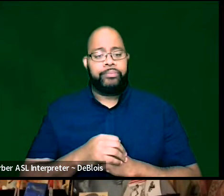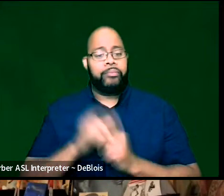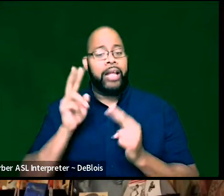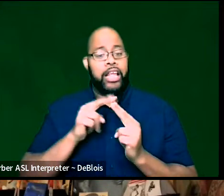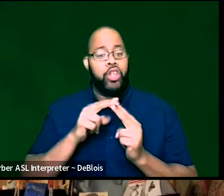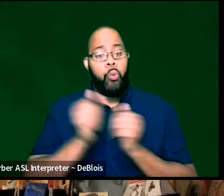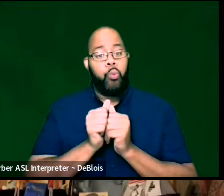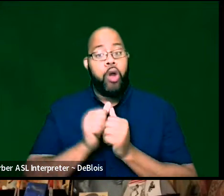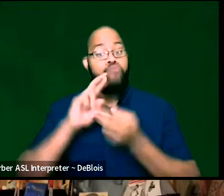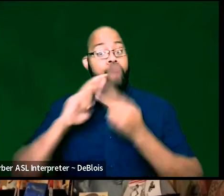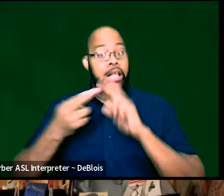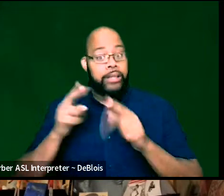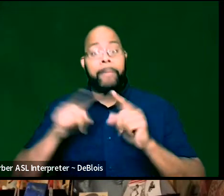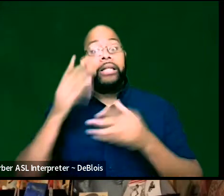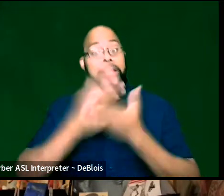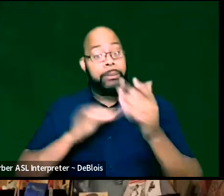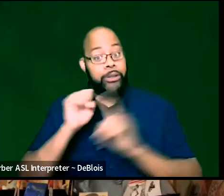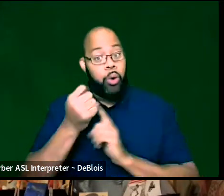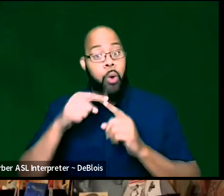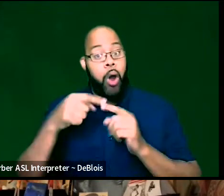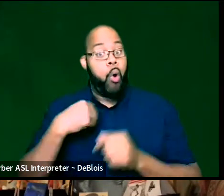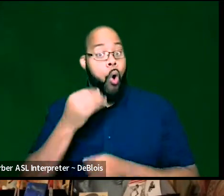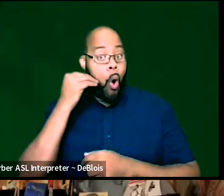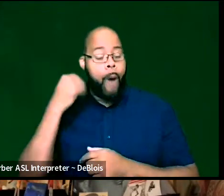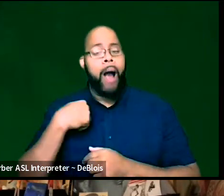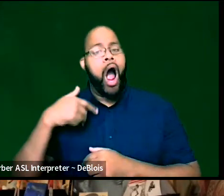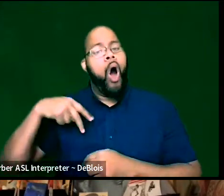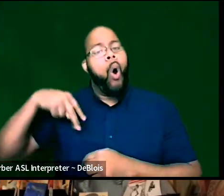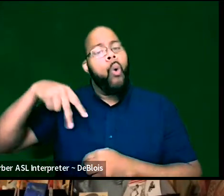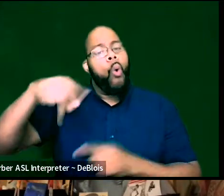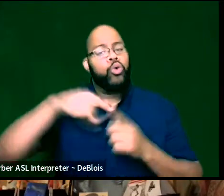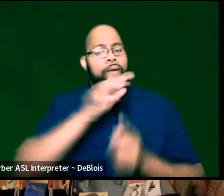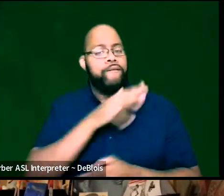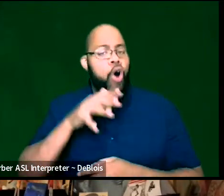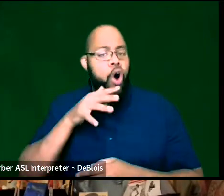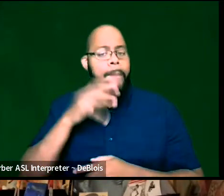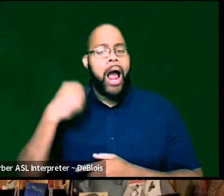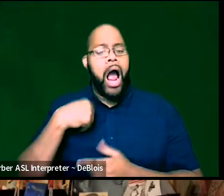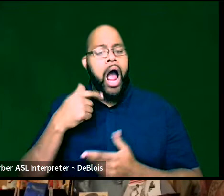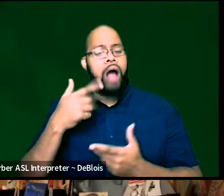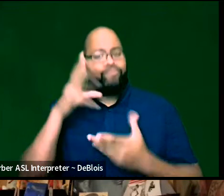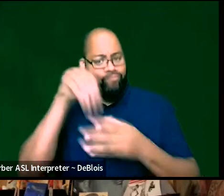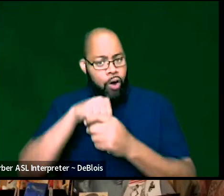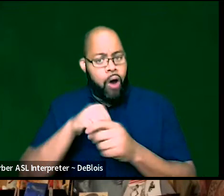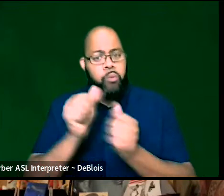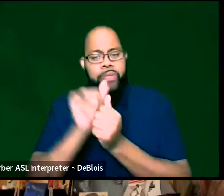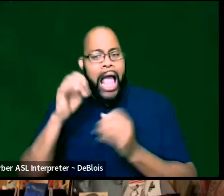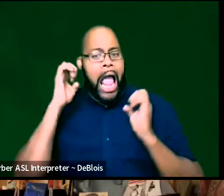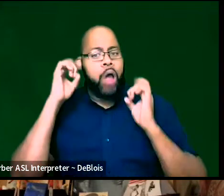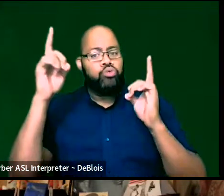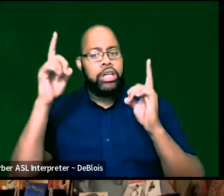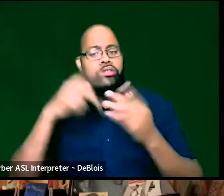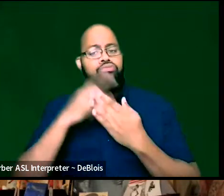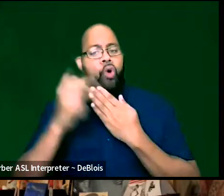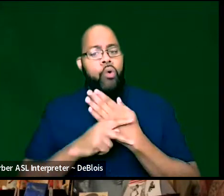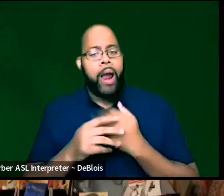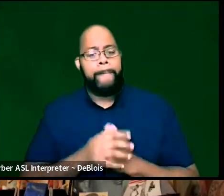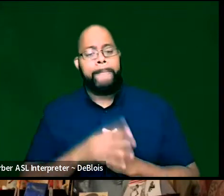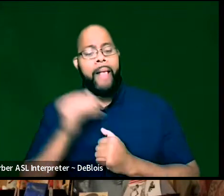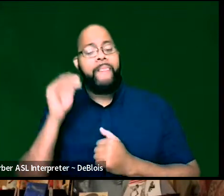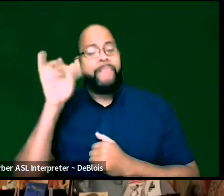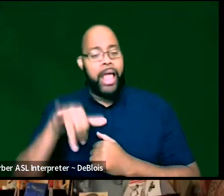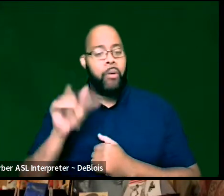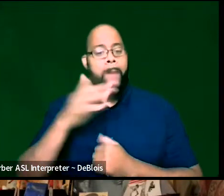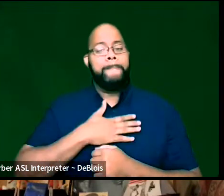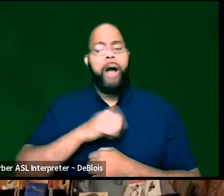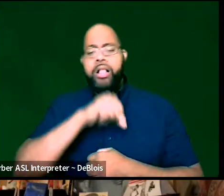with relatives, but in some cases when I was home, I would walk to Regal Farm and I would be a part of these educational programs. And that's